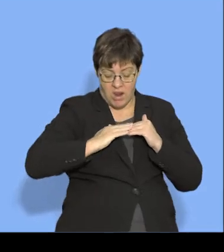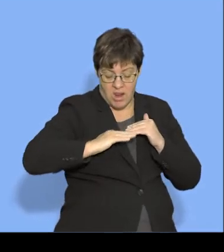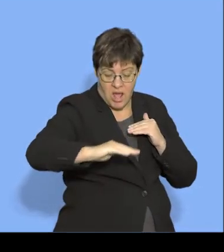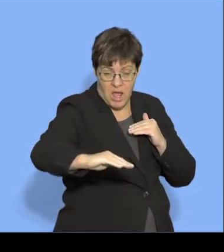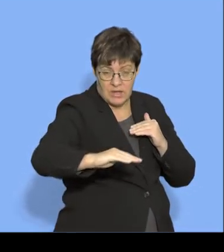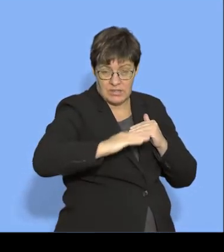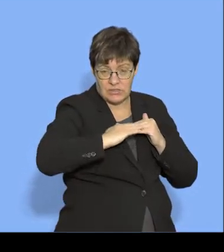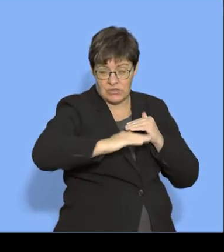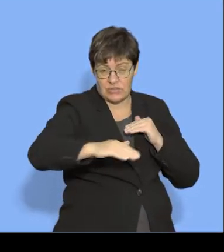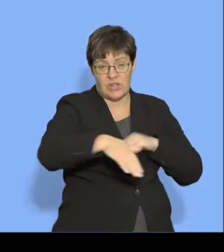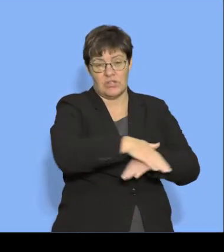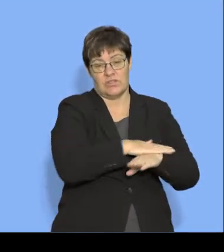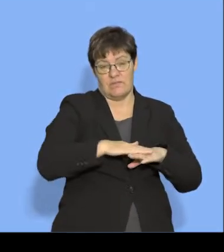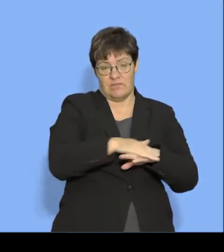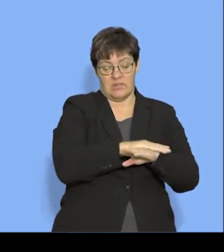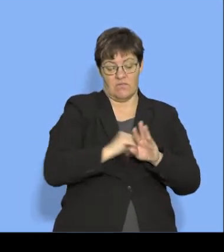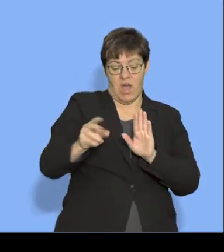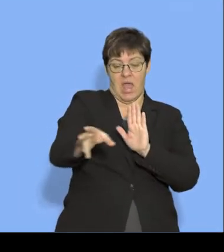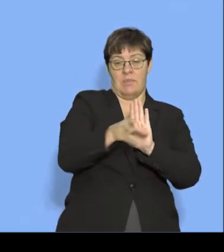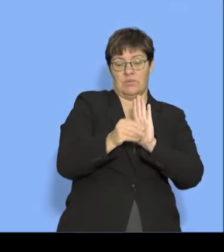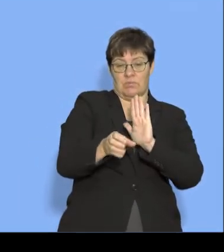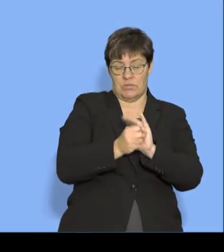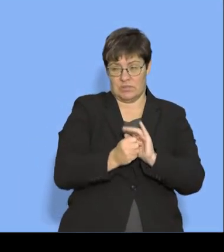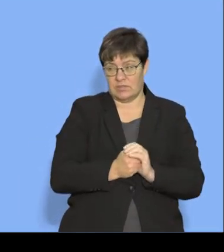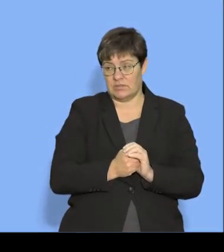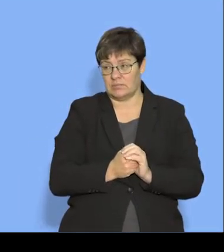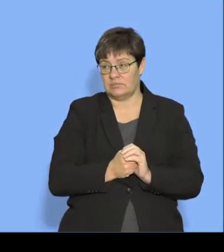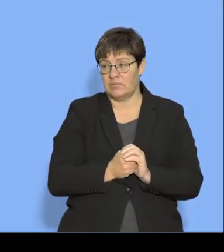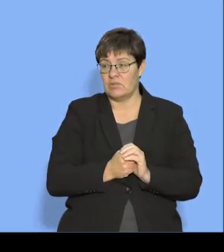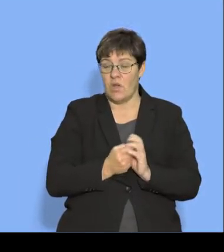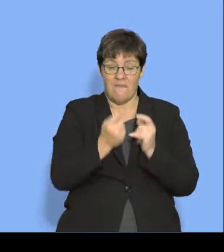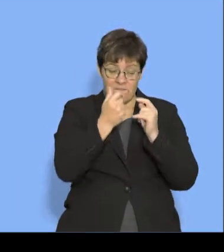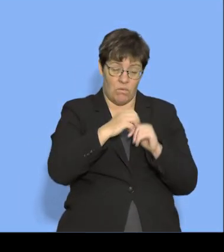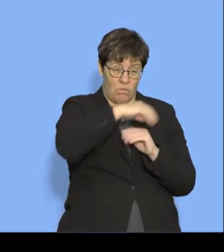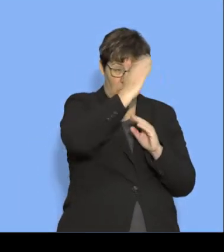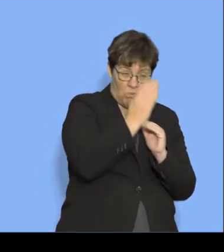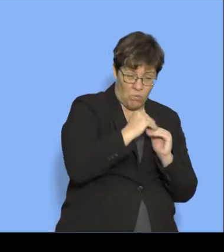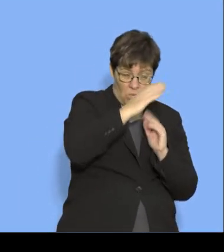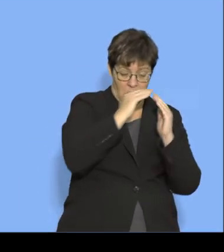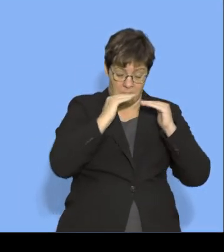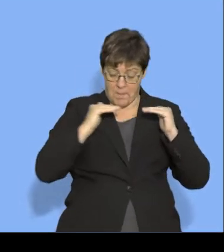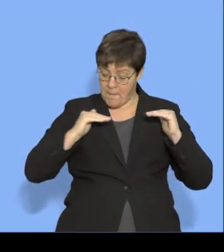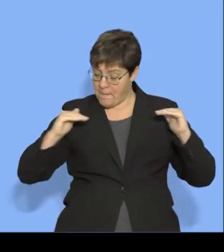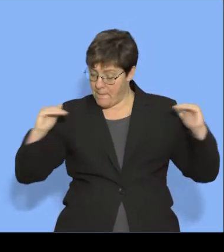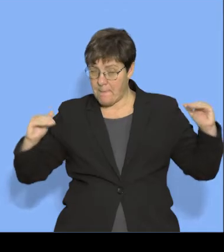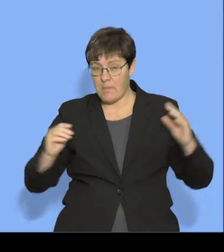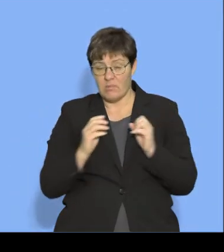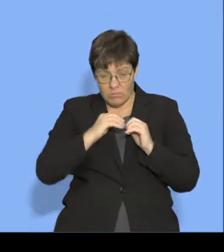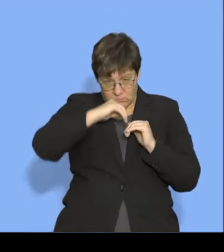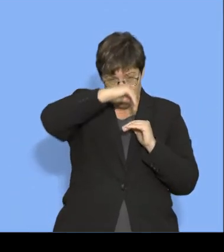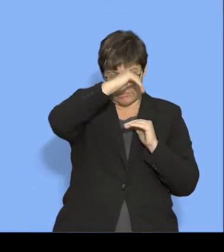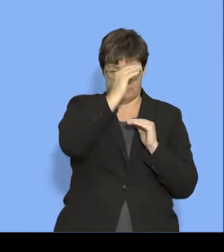a much larger surface area. So combine several of these villi,